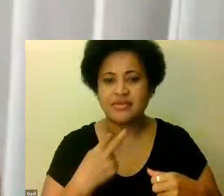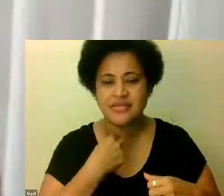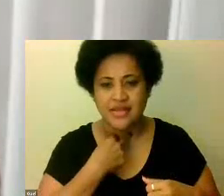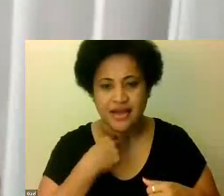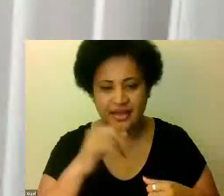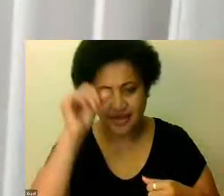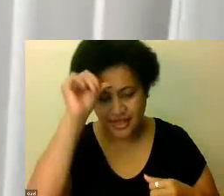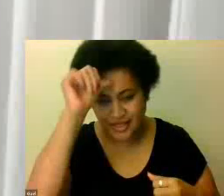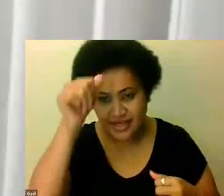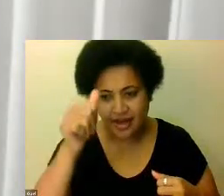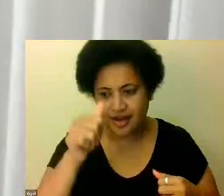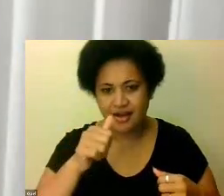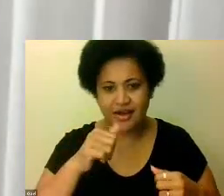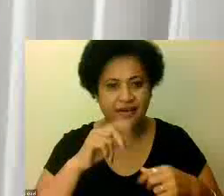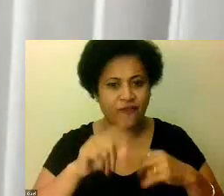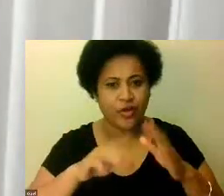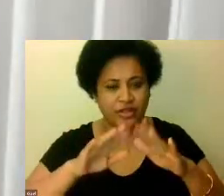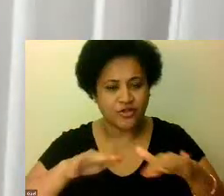financial inclusion